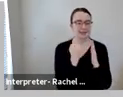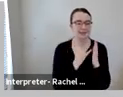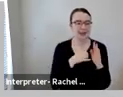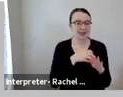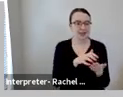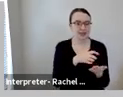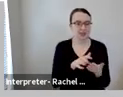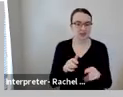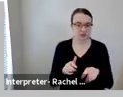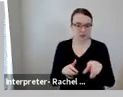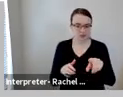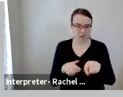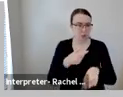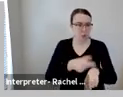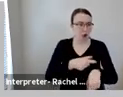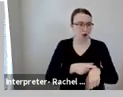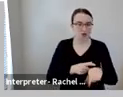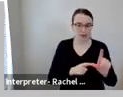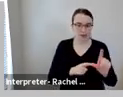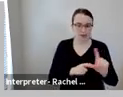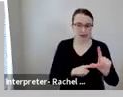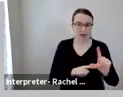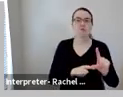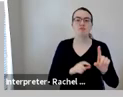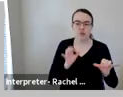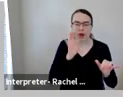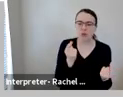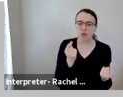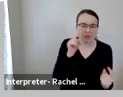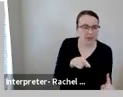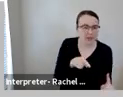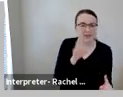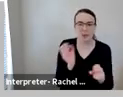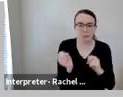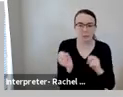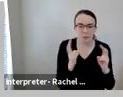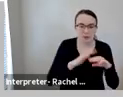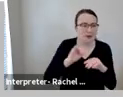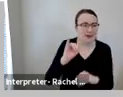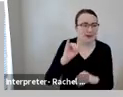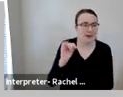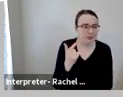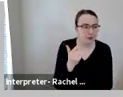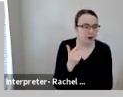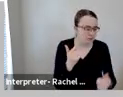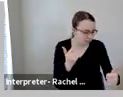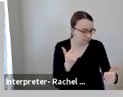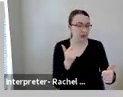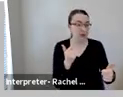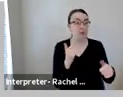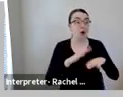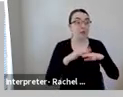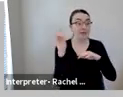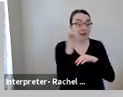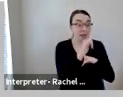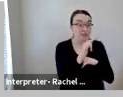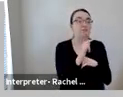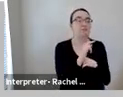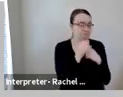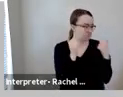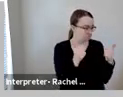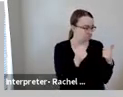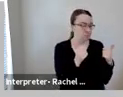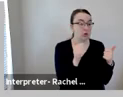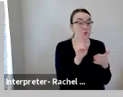drawing. And I'm like, oh, cool, I'll do this, and I'll post it on my Instagram, and great. So on one flight, I did that. About